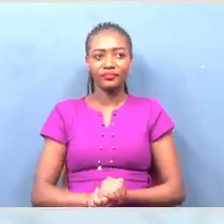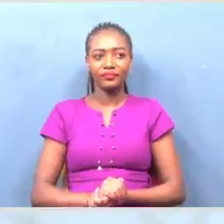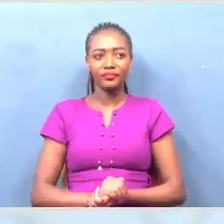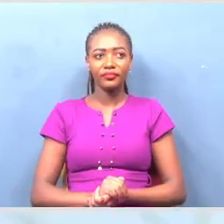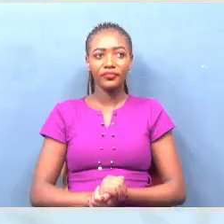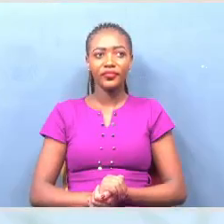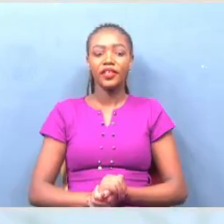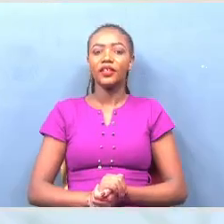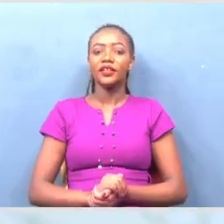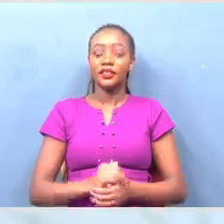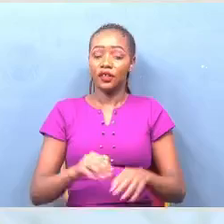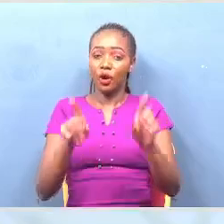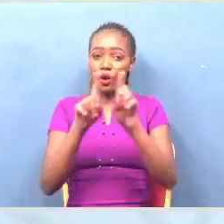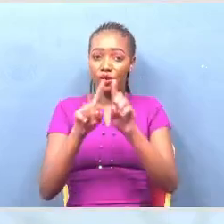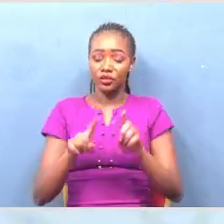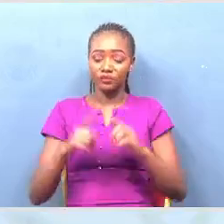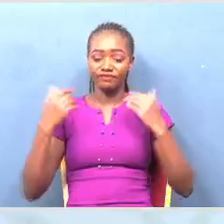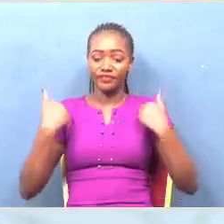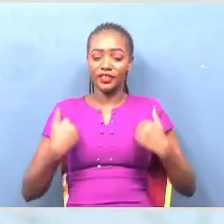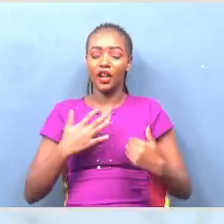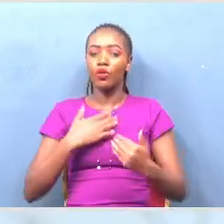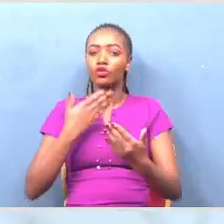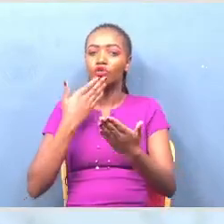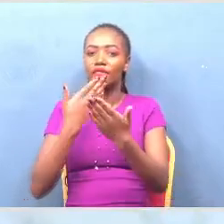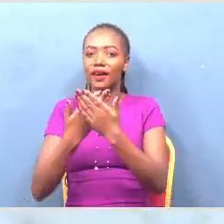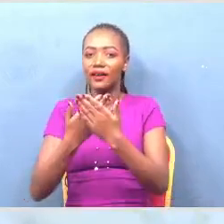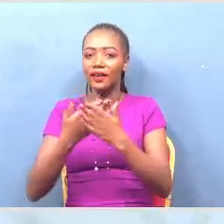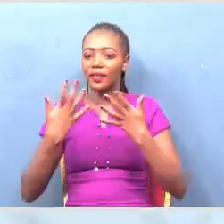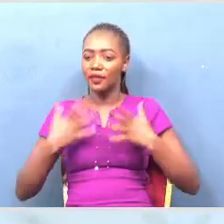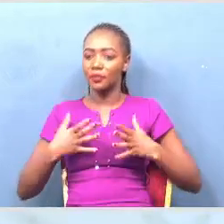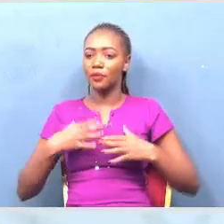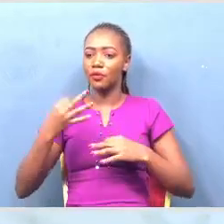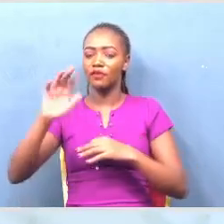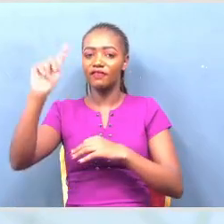My gratitude also goes to the people of Kenya,